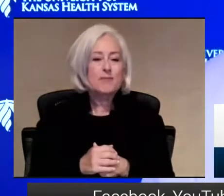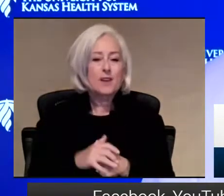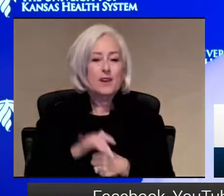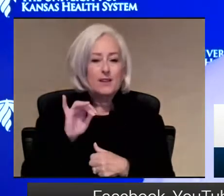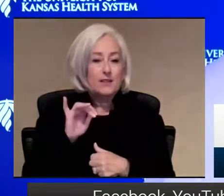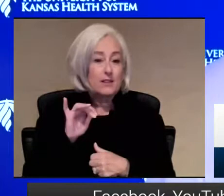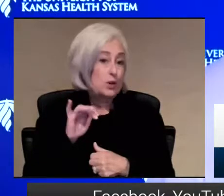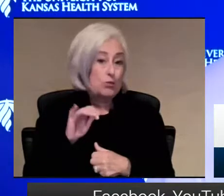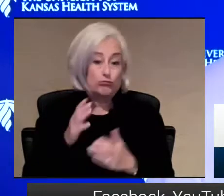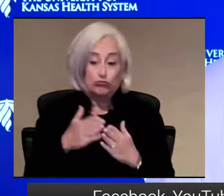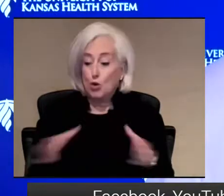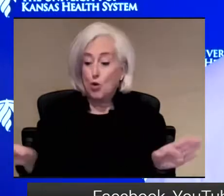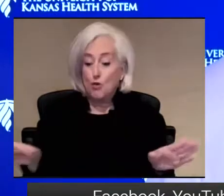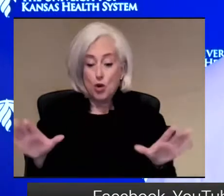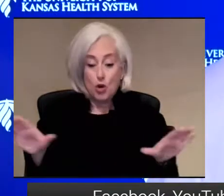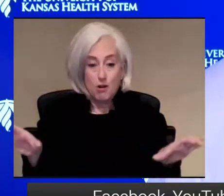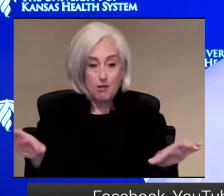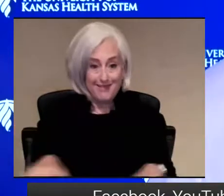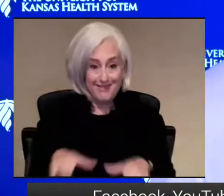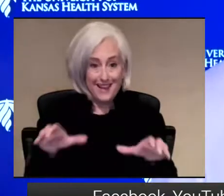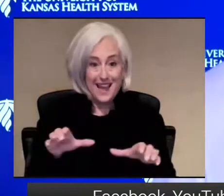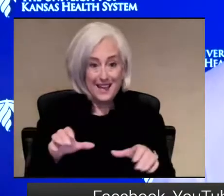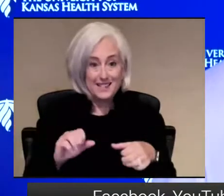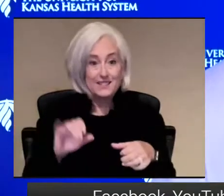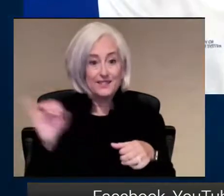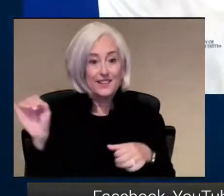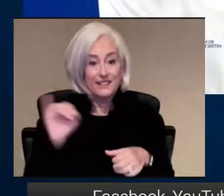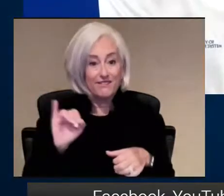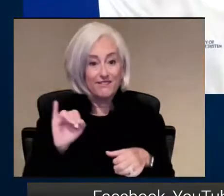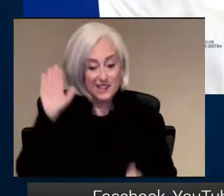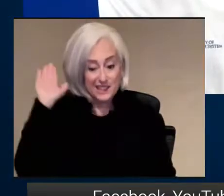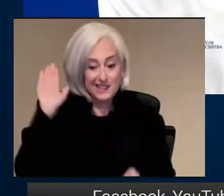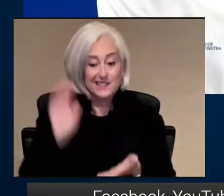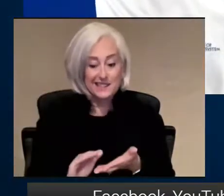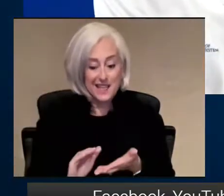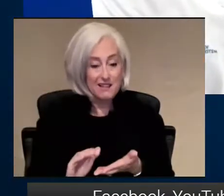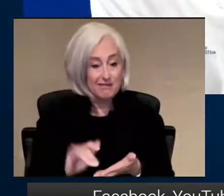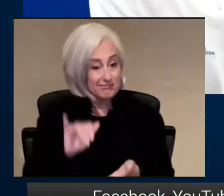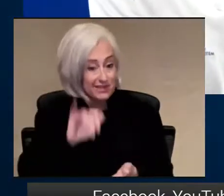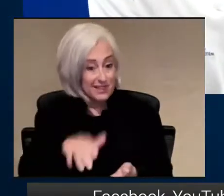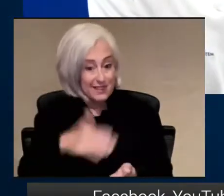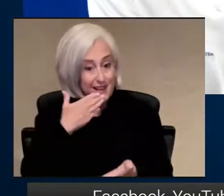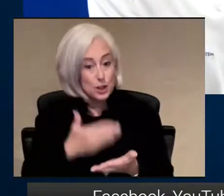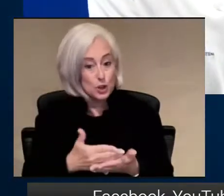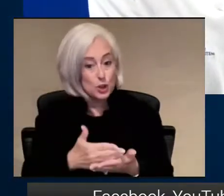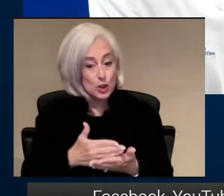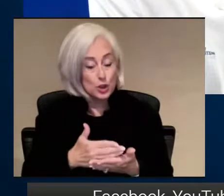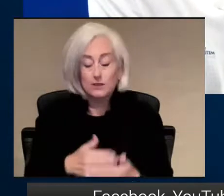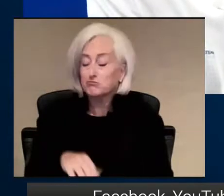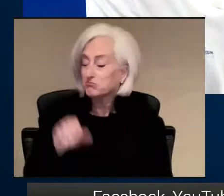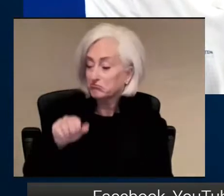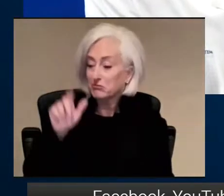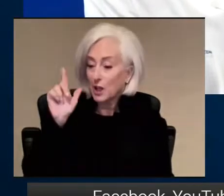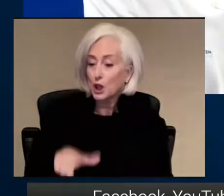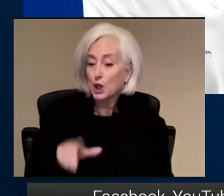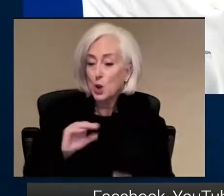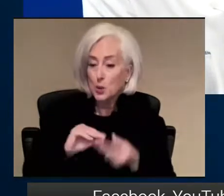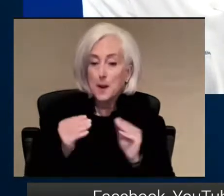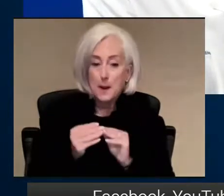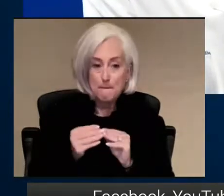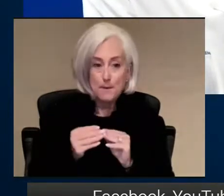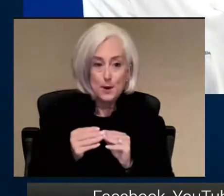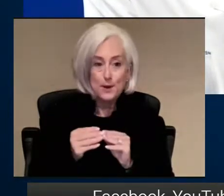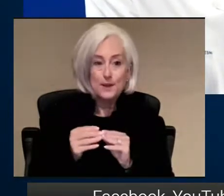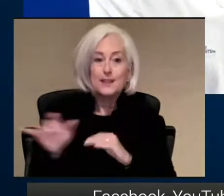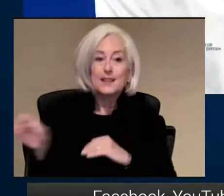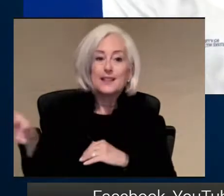here for COVID, so that's good. It is good. It's a low number, and it gets back to kind of where we were last March when we got down